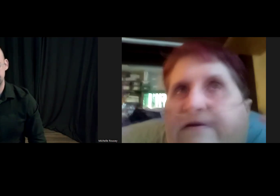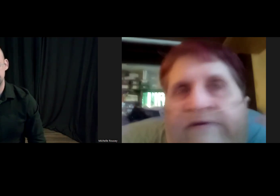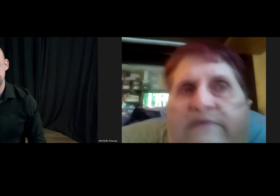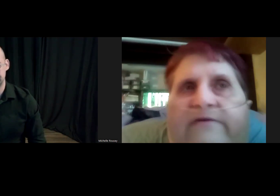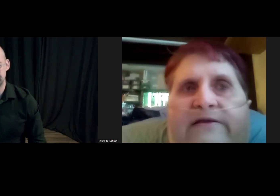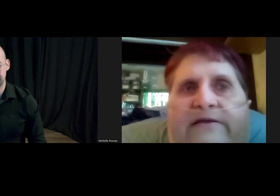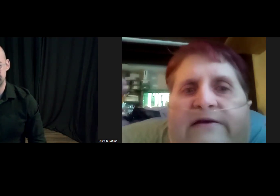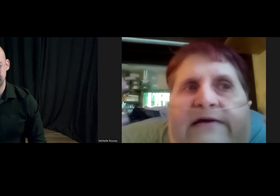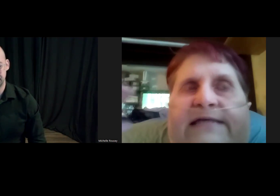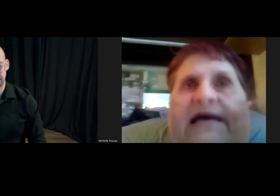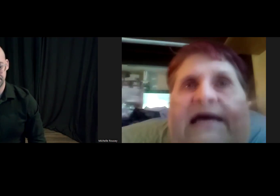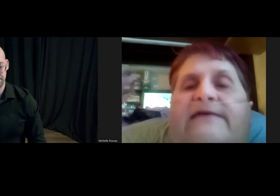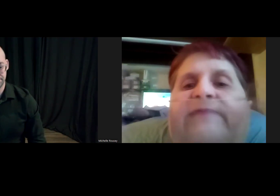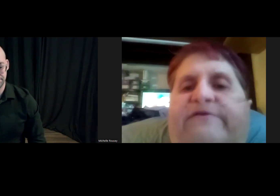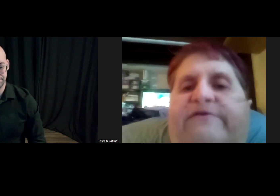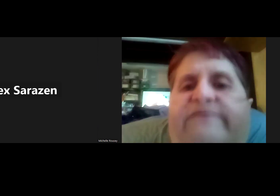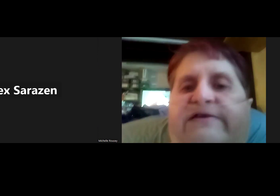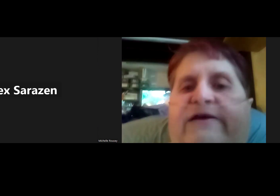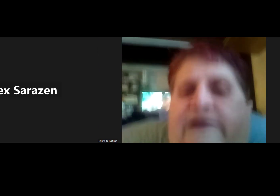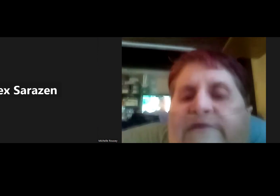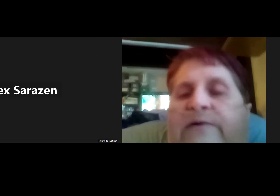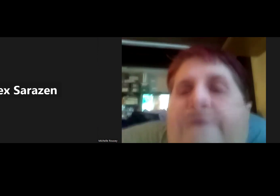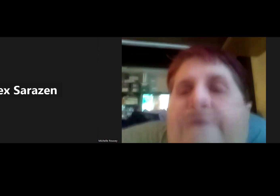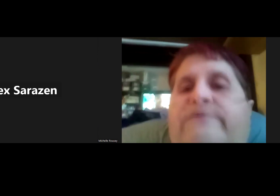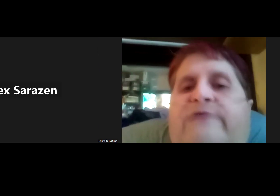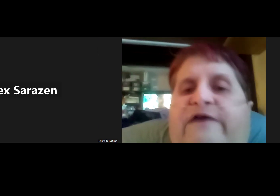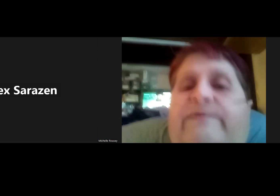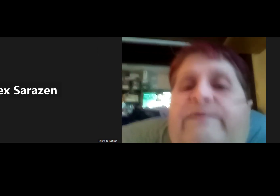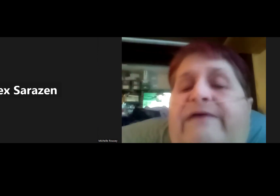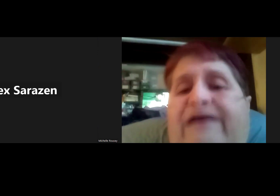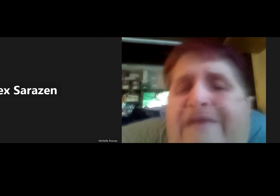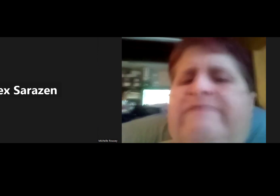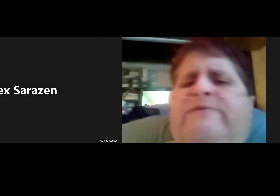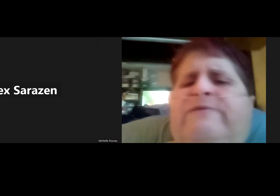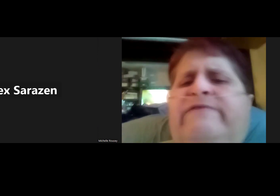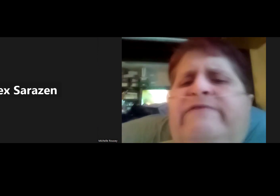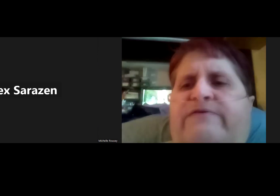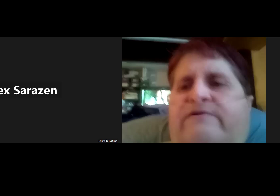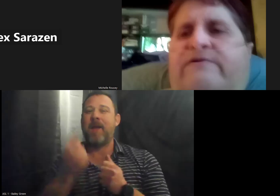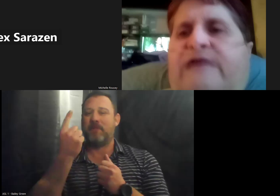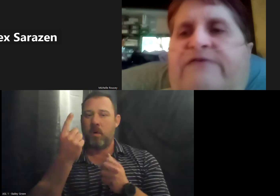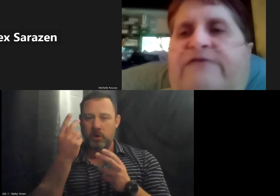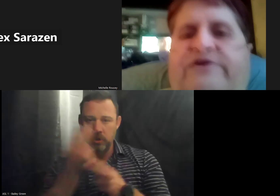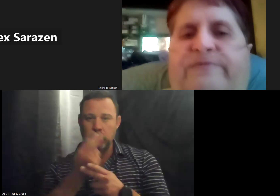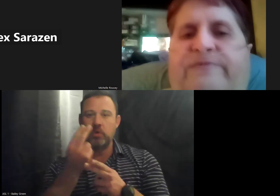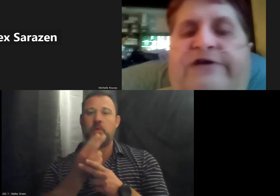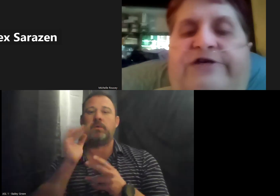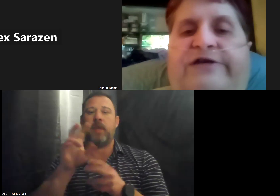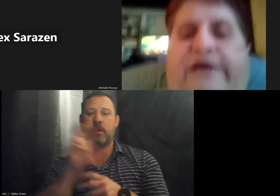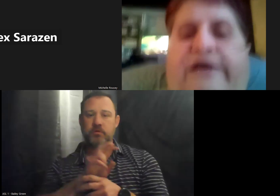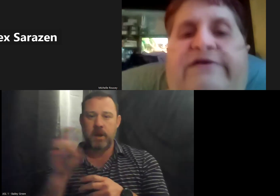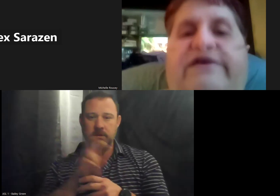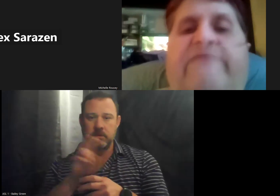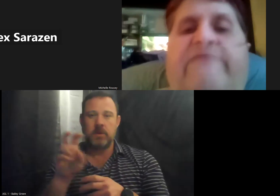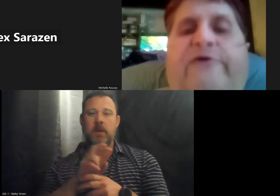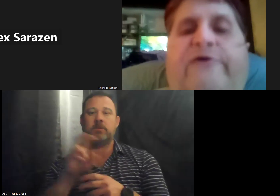as that type of service that we all utilize, but every one of us utilizes transportation